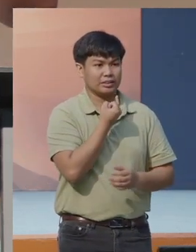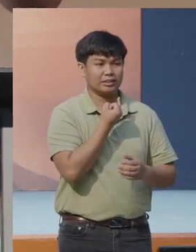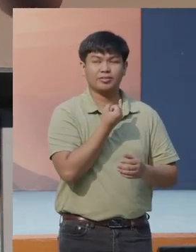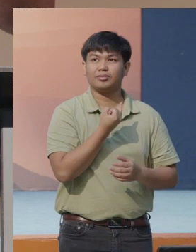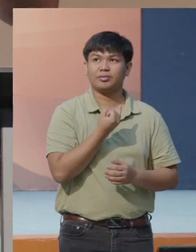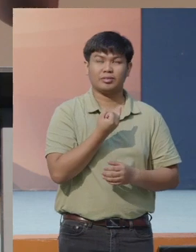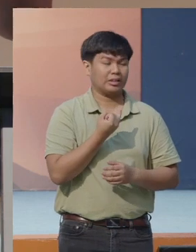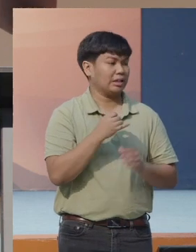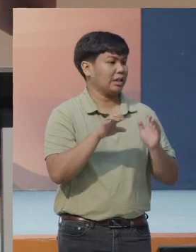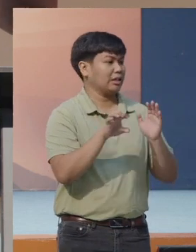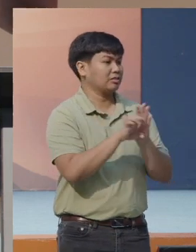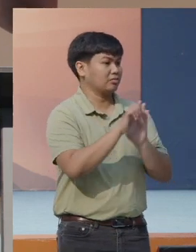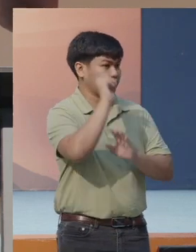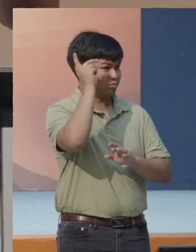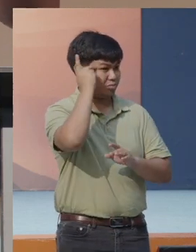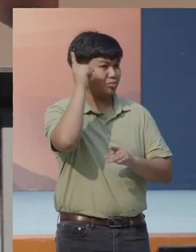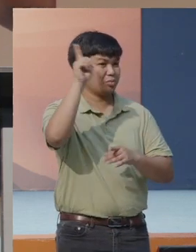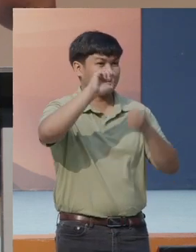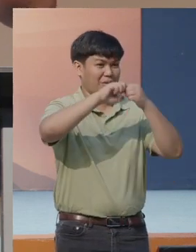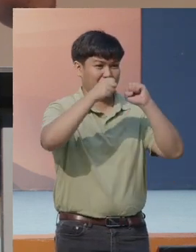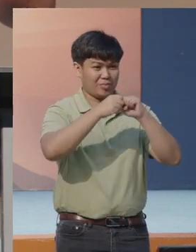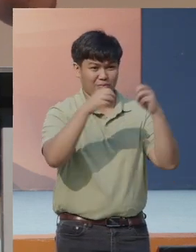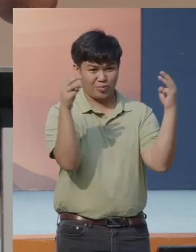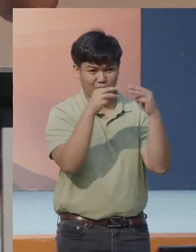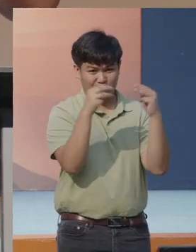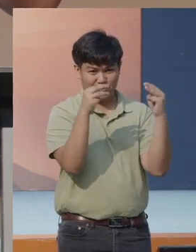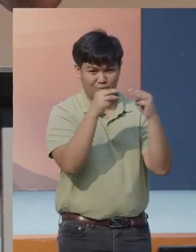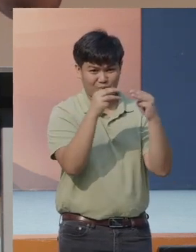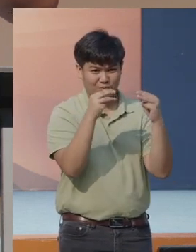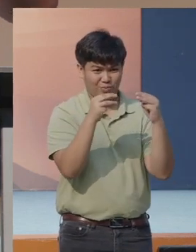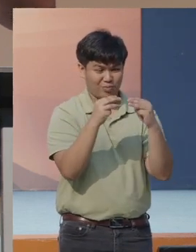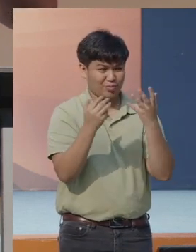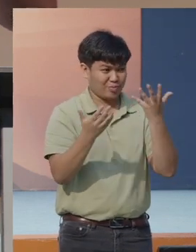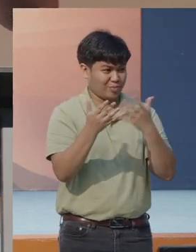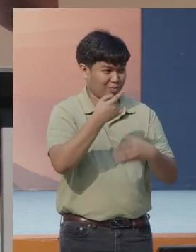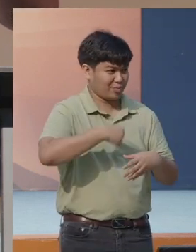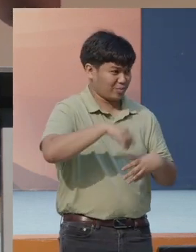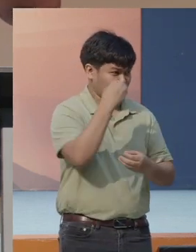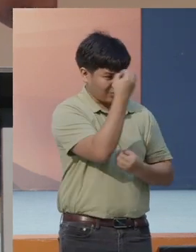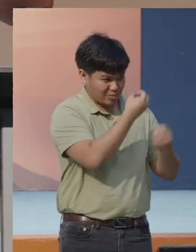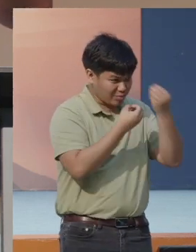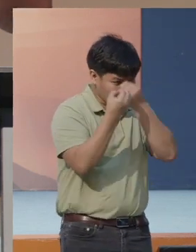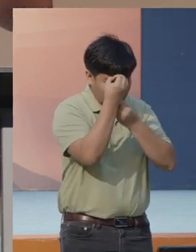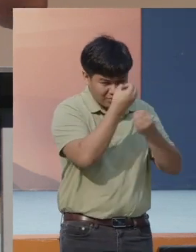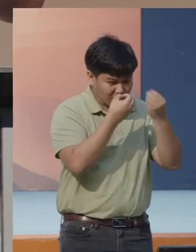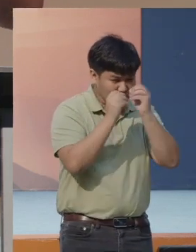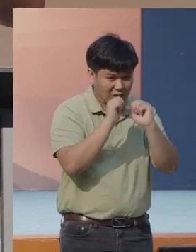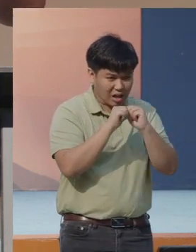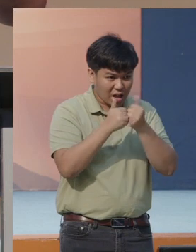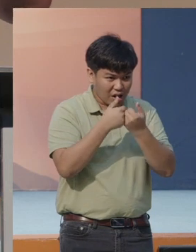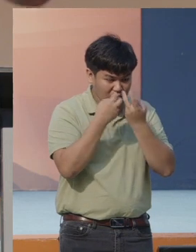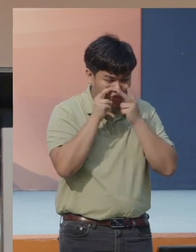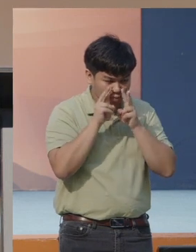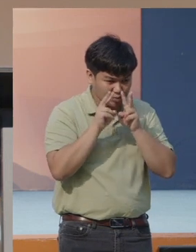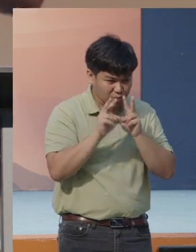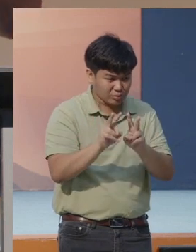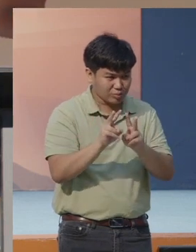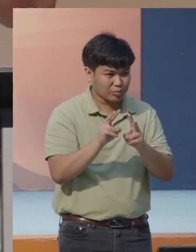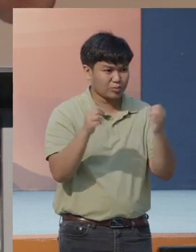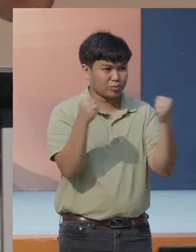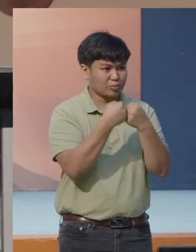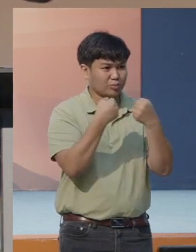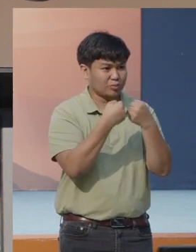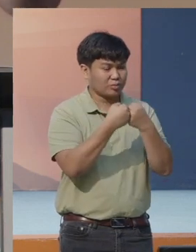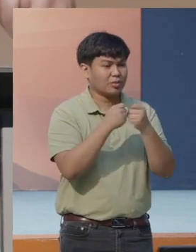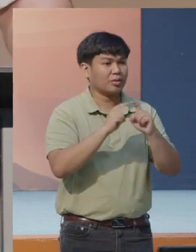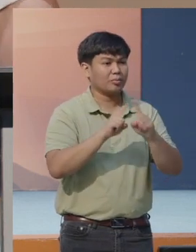into the politics of it. Kasi baka ma-confuse po tayong lahat as to how we must view this conflict. But I